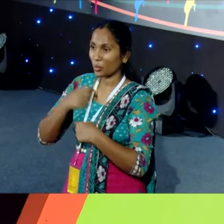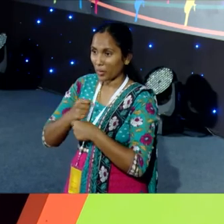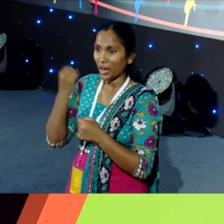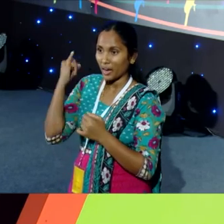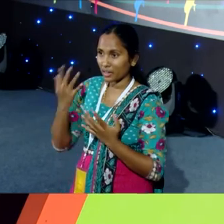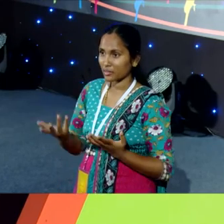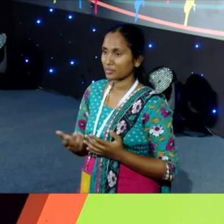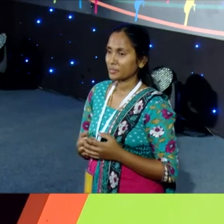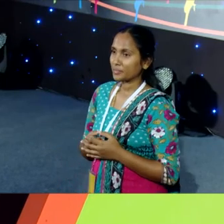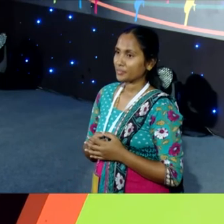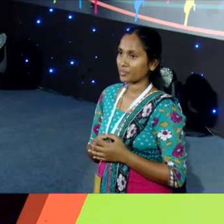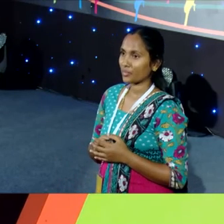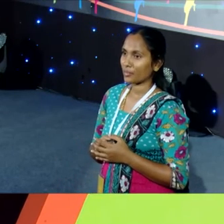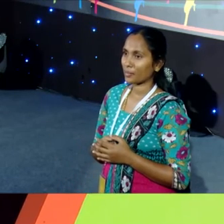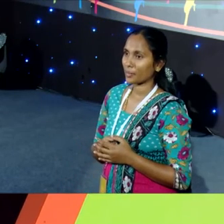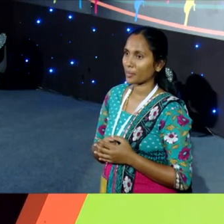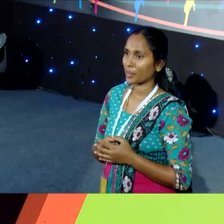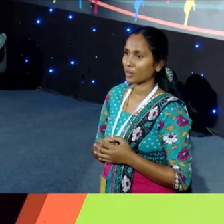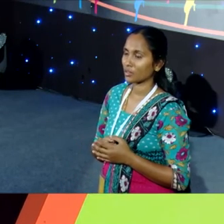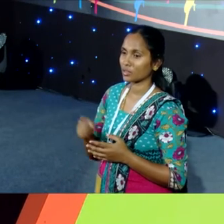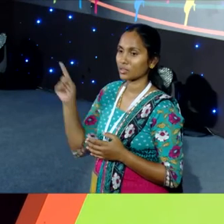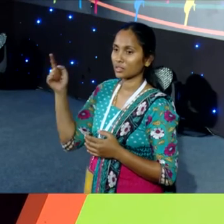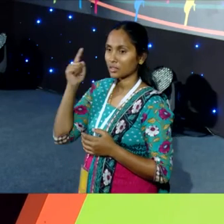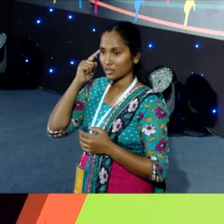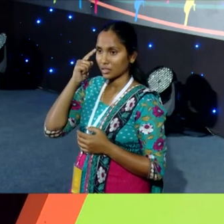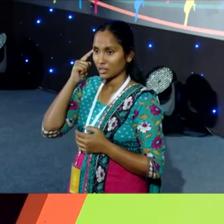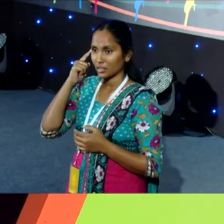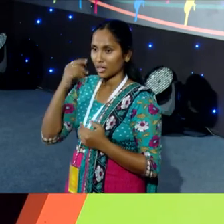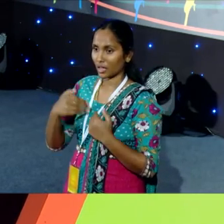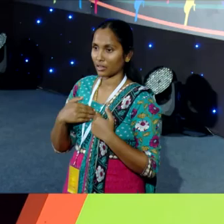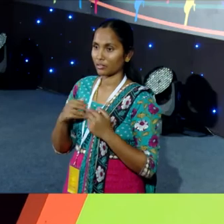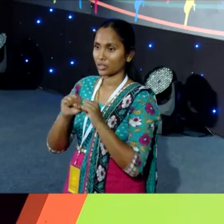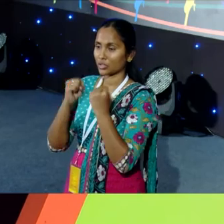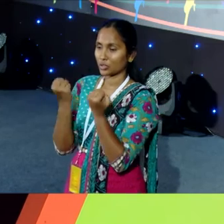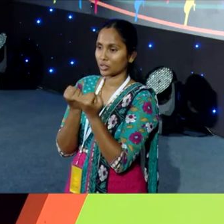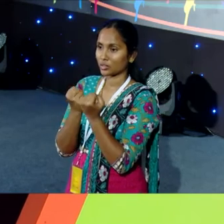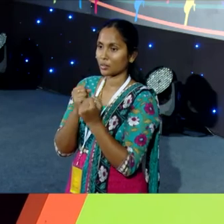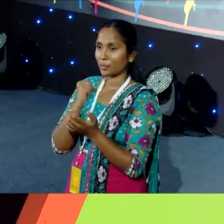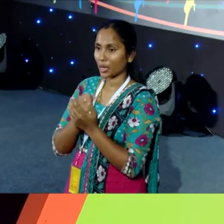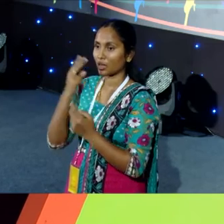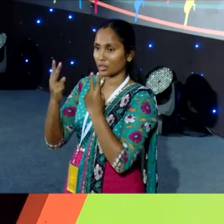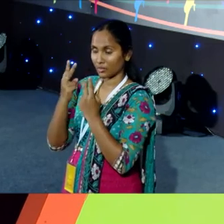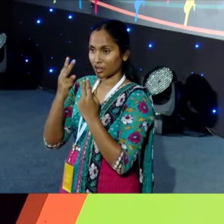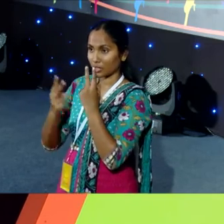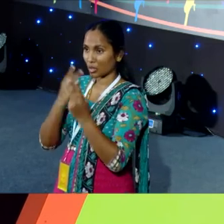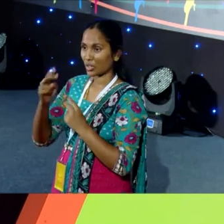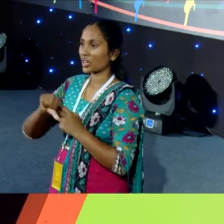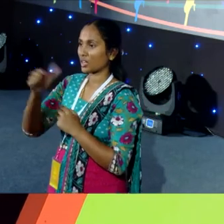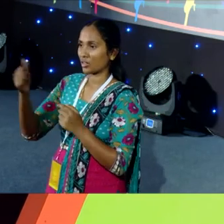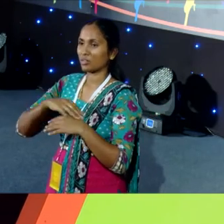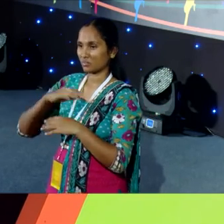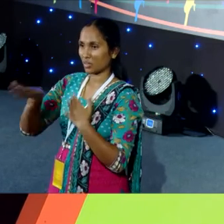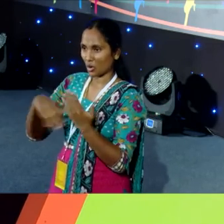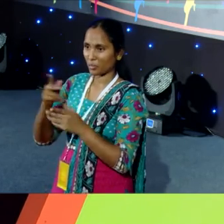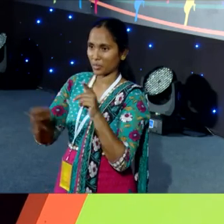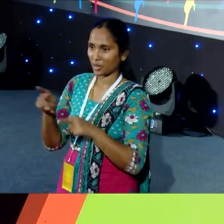So I think that we as a society should be looking at all of us